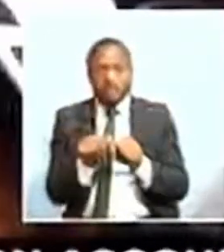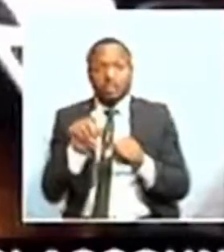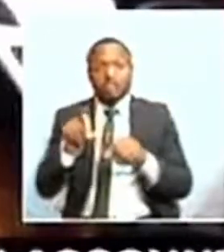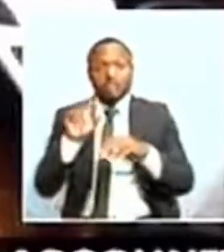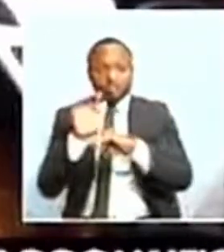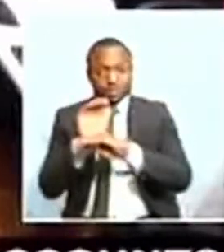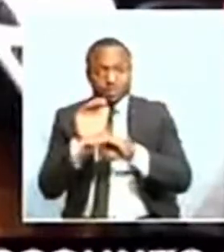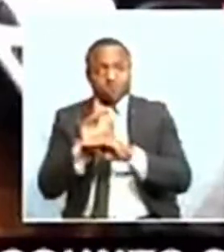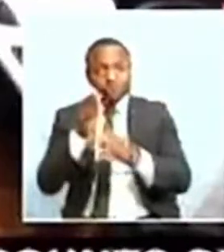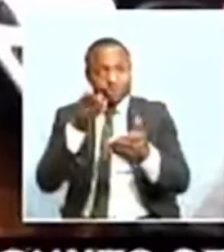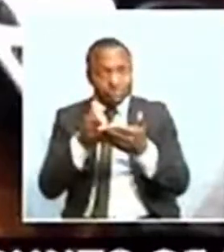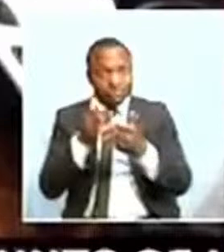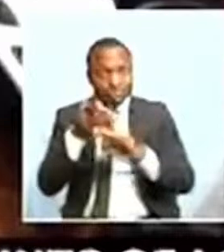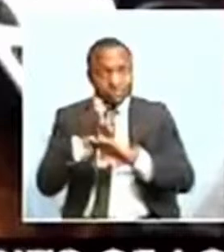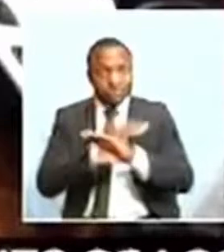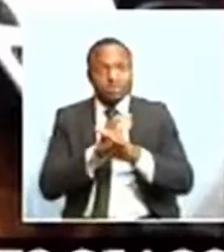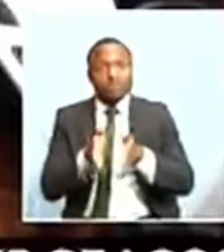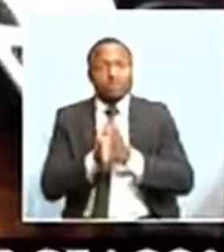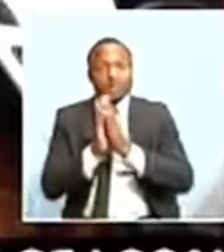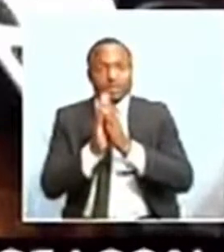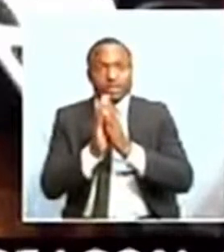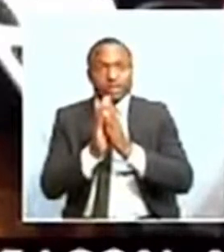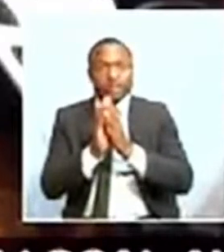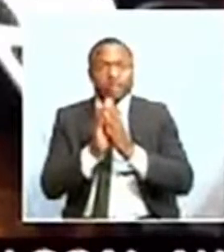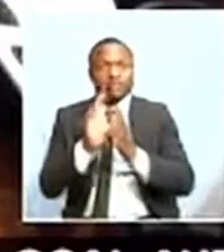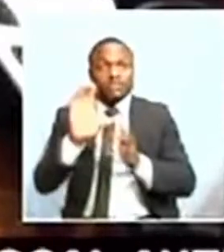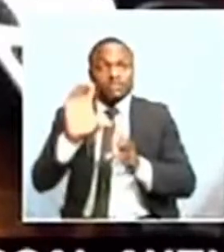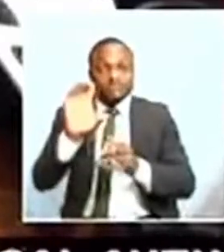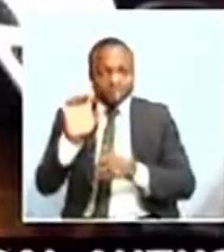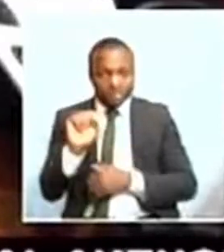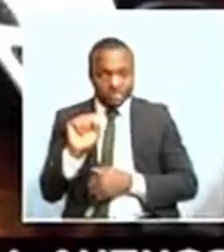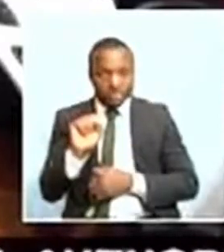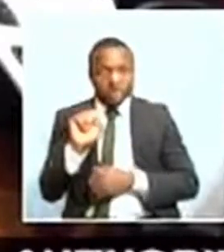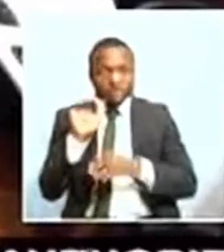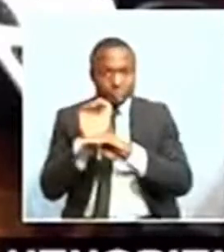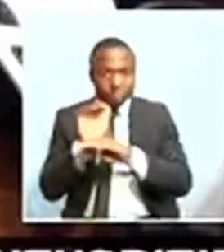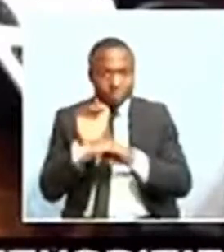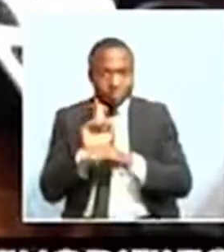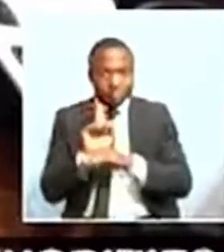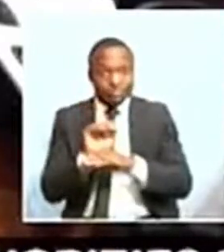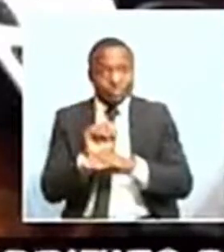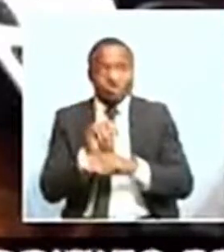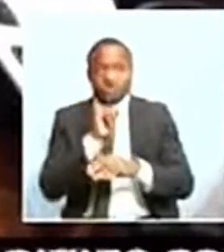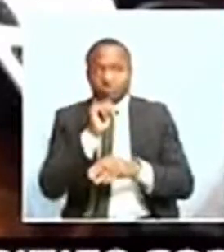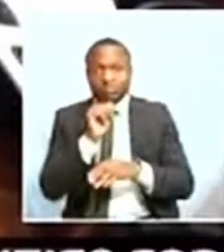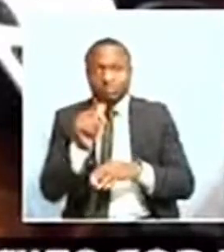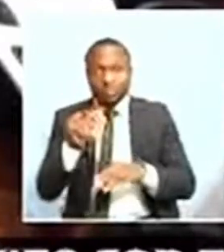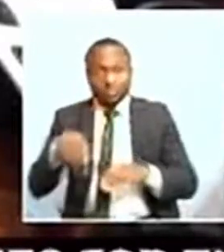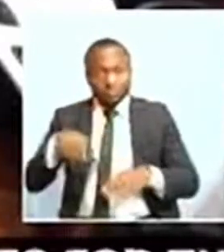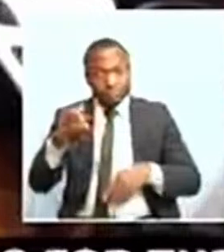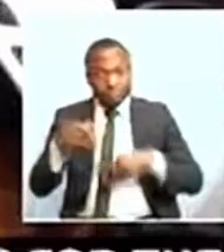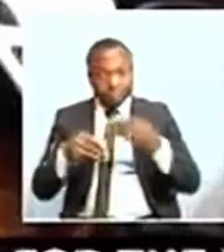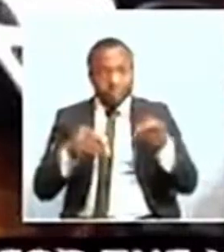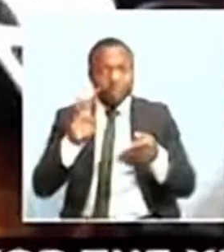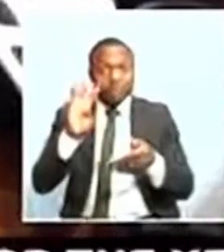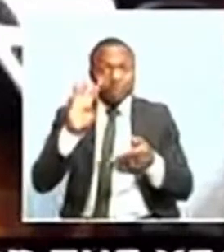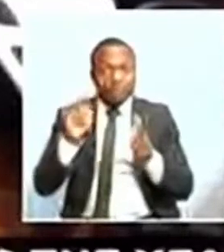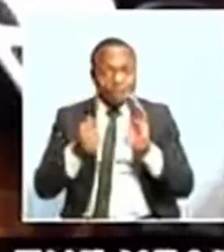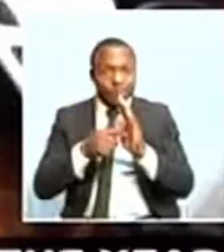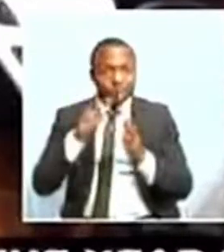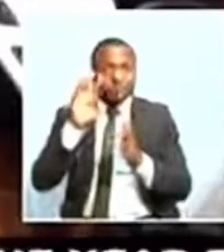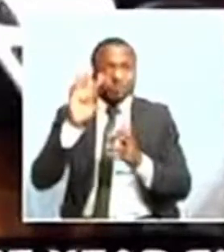this before I ask the CS to comment. Are the unspent funds of 4.4